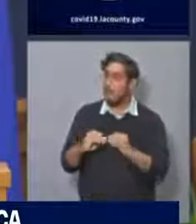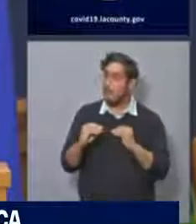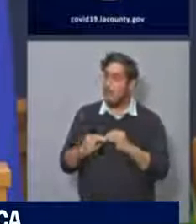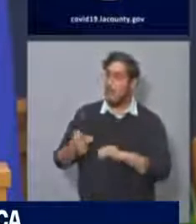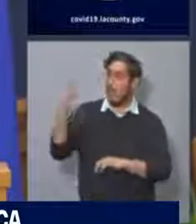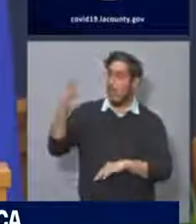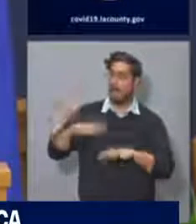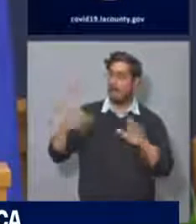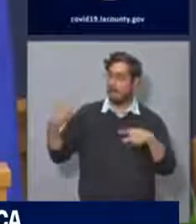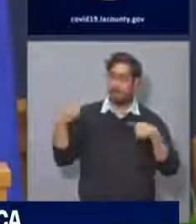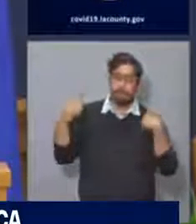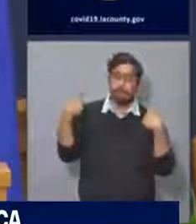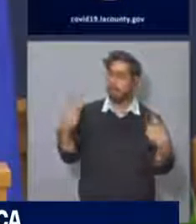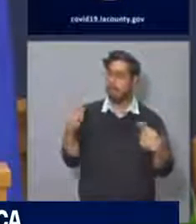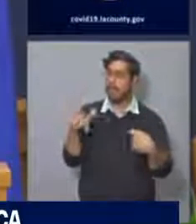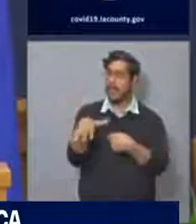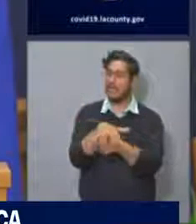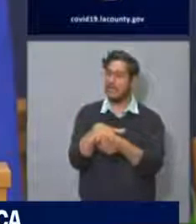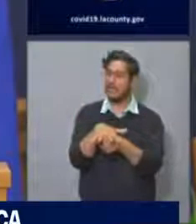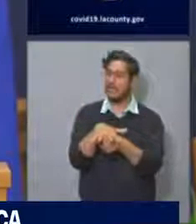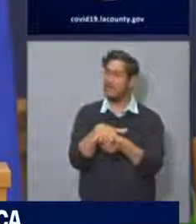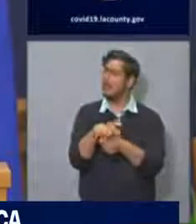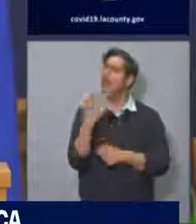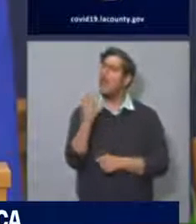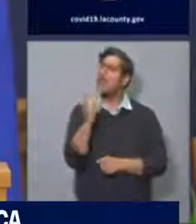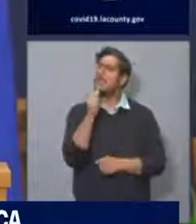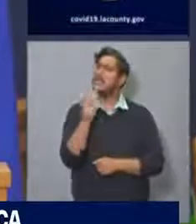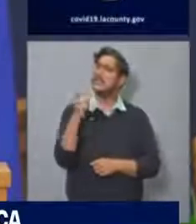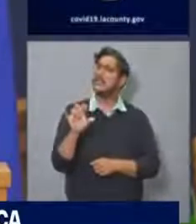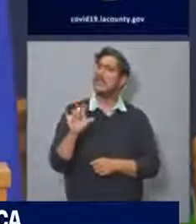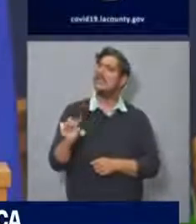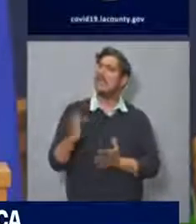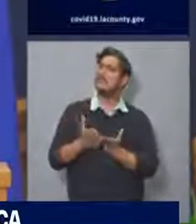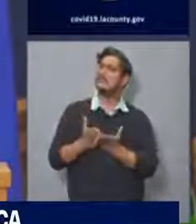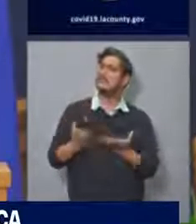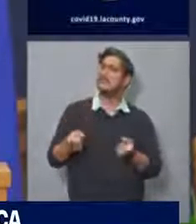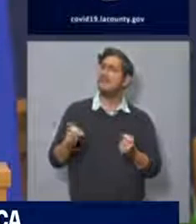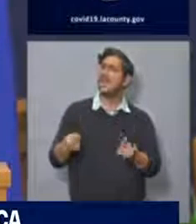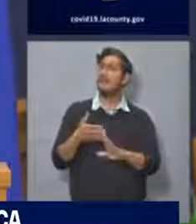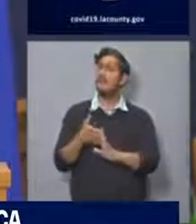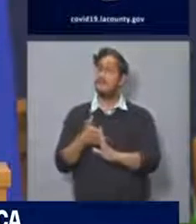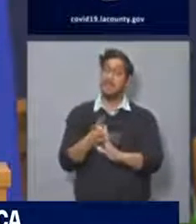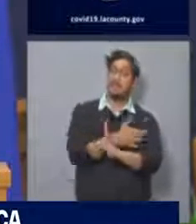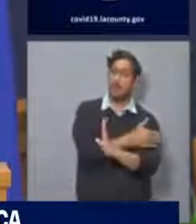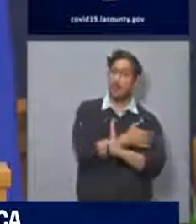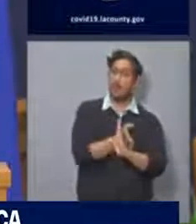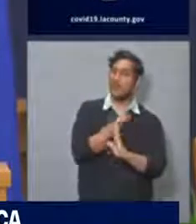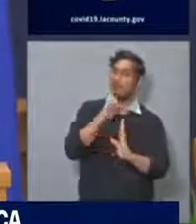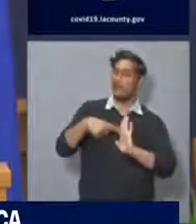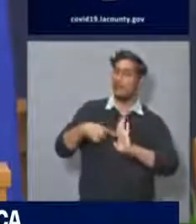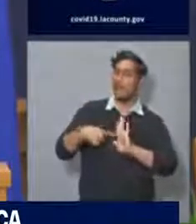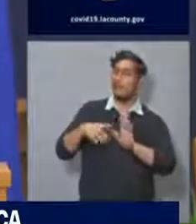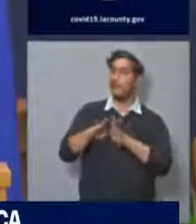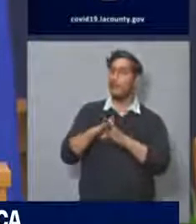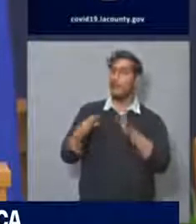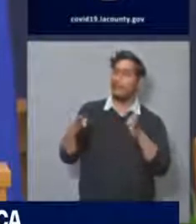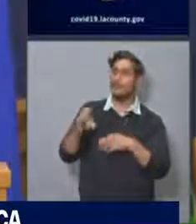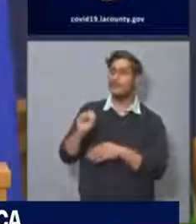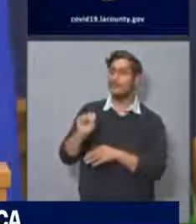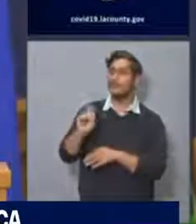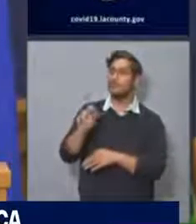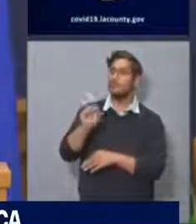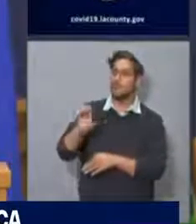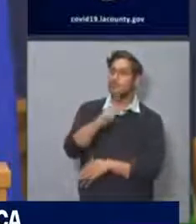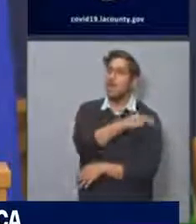than they've ever been in LA County, why are we not seeing the kinds of taken earlier in the pandemic, such as the opening of the Surge Hospital or